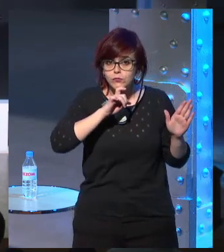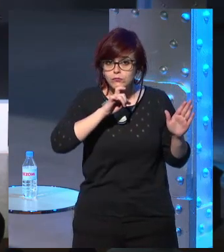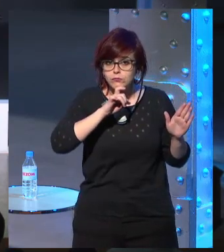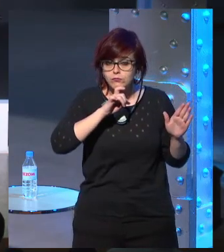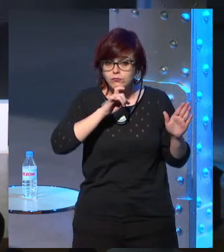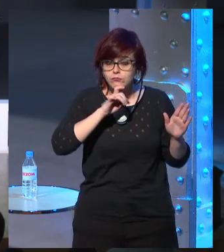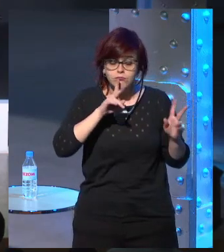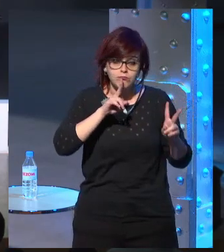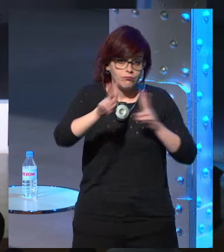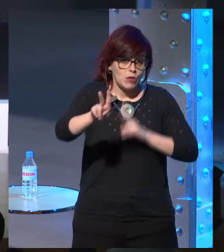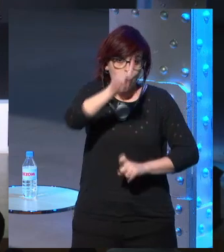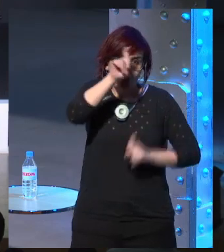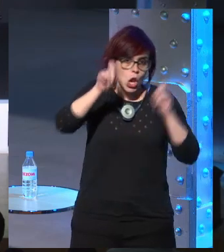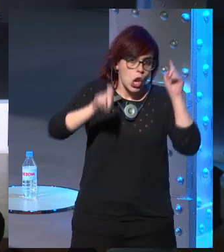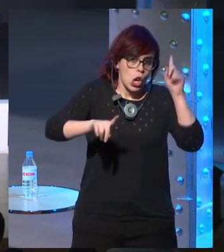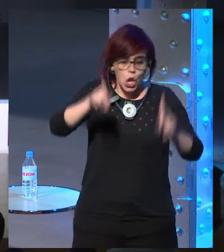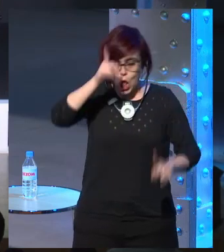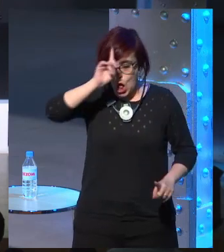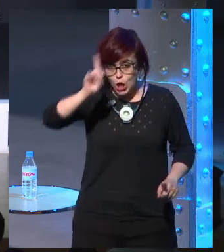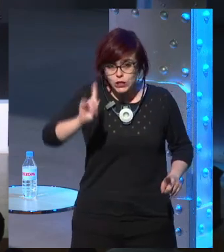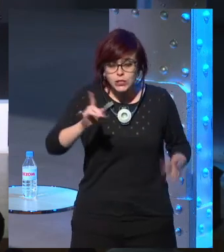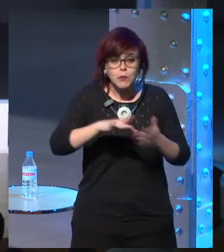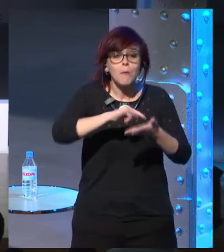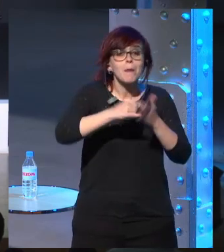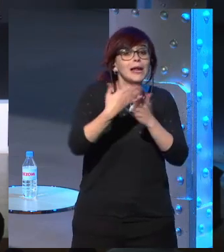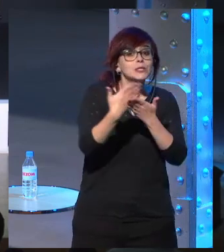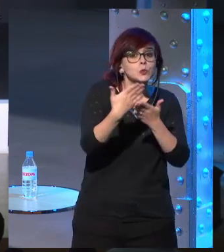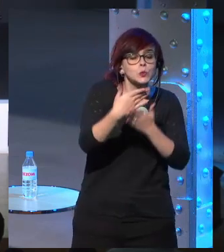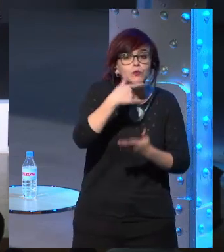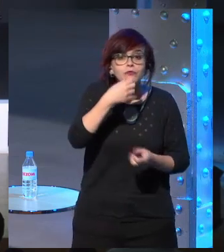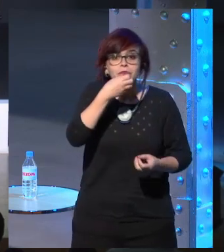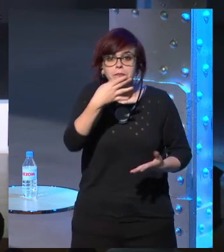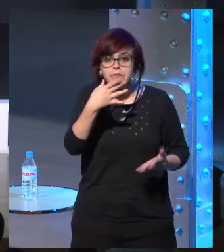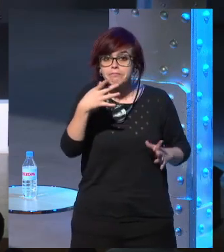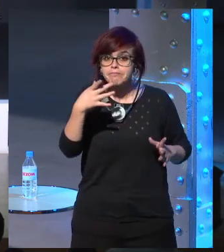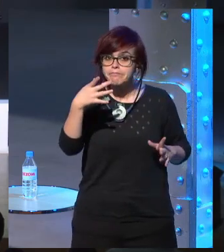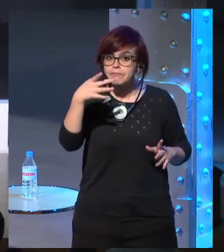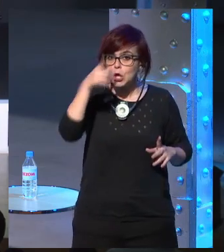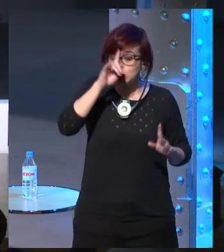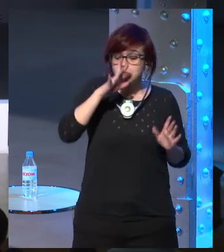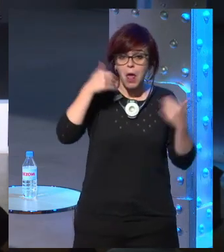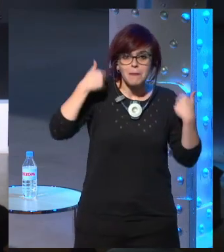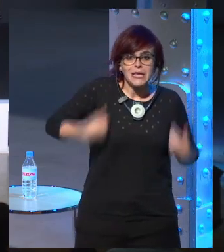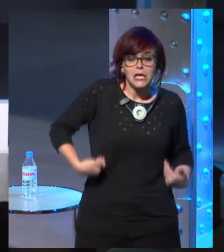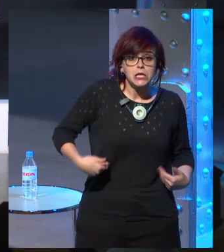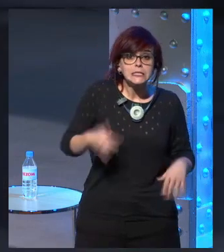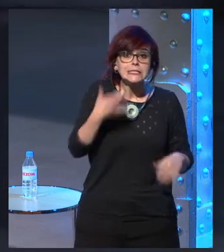to curriculum, but I will confess that my not knowing something has never stopped me from talking, so I'm just going to keep going.